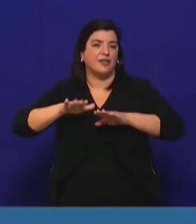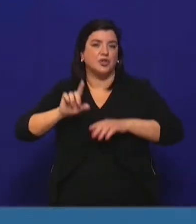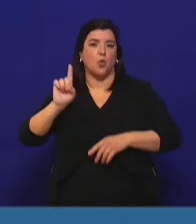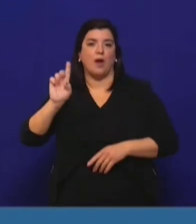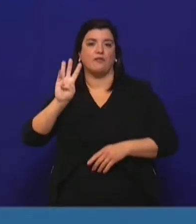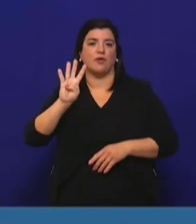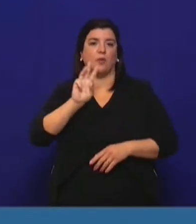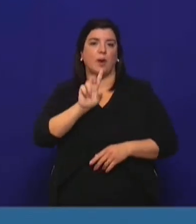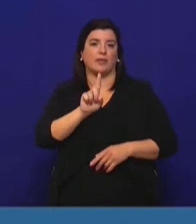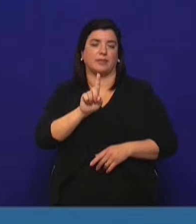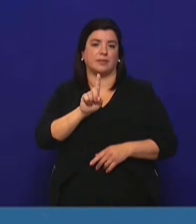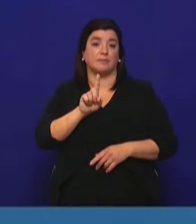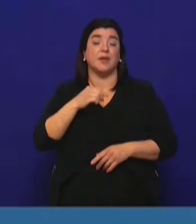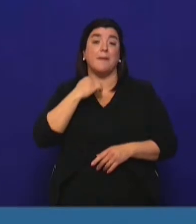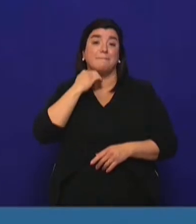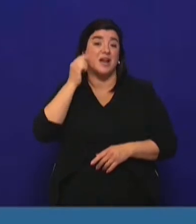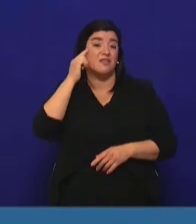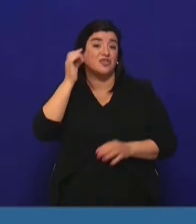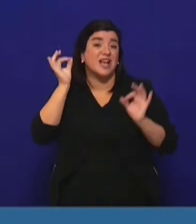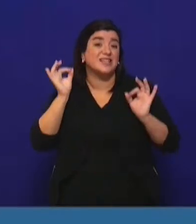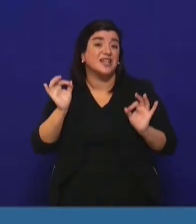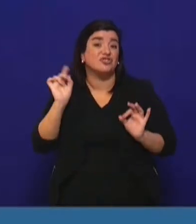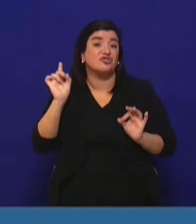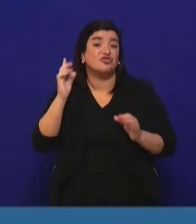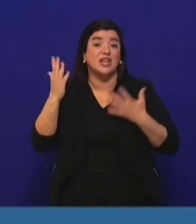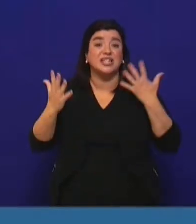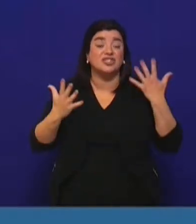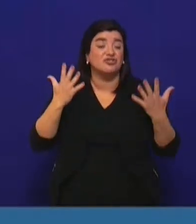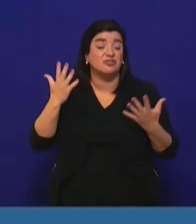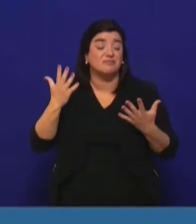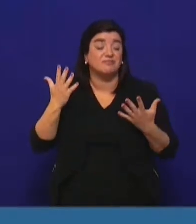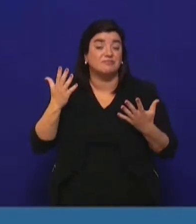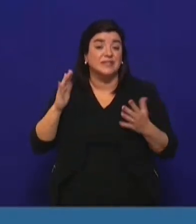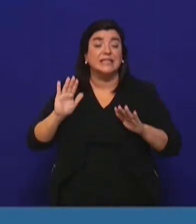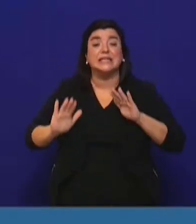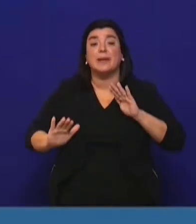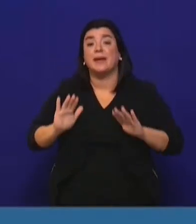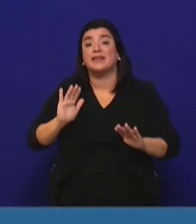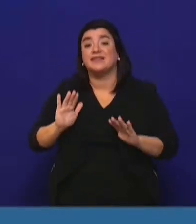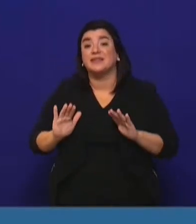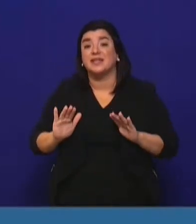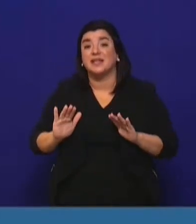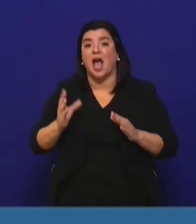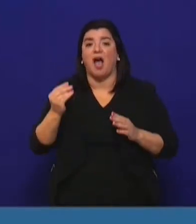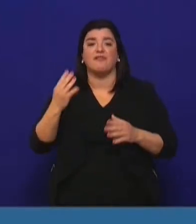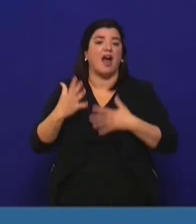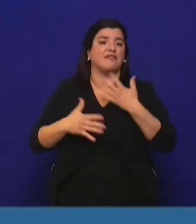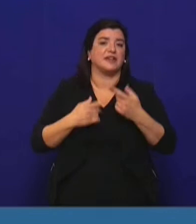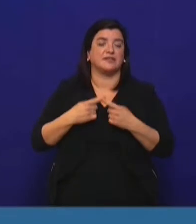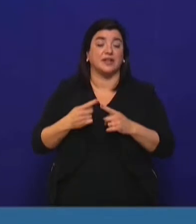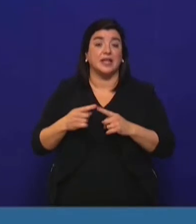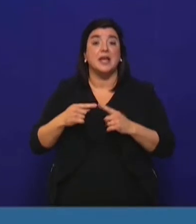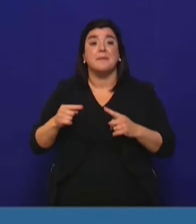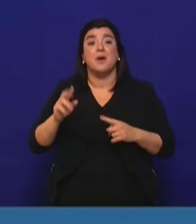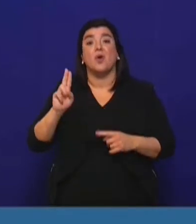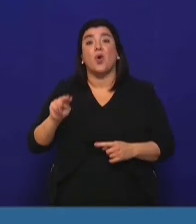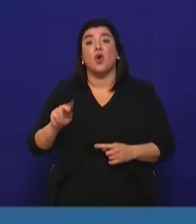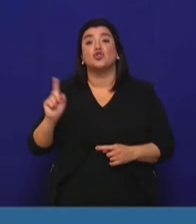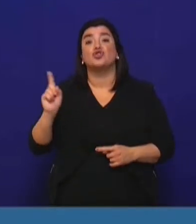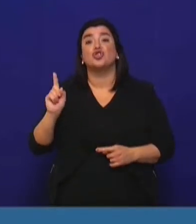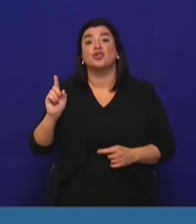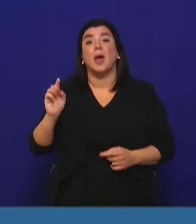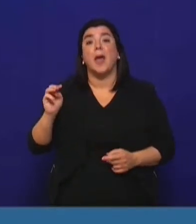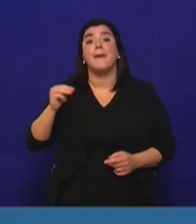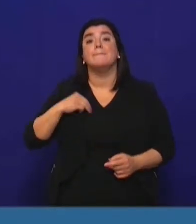Ma nafux eżatt ħajġri, jiddependi minn diversi fatturi, però jiddependi ħafna wkoll mill-behavior tal-poplu Malti.